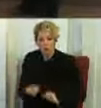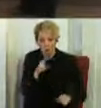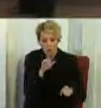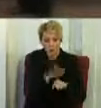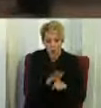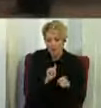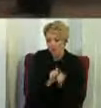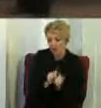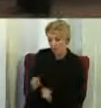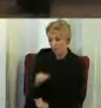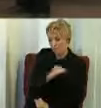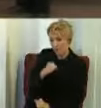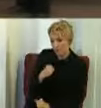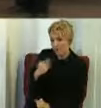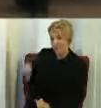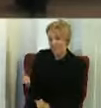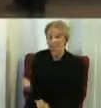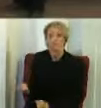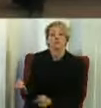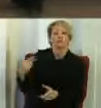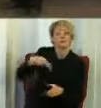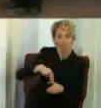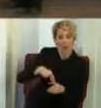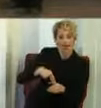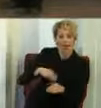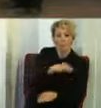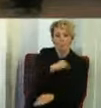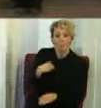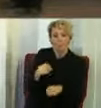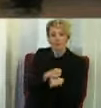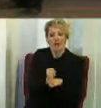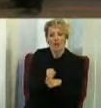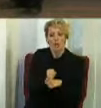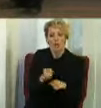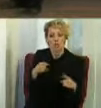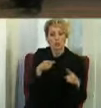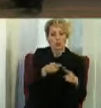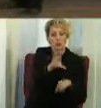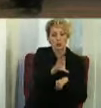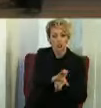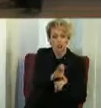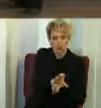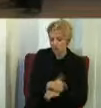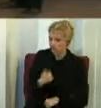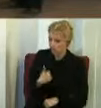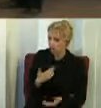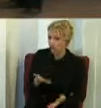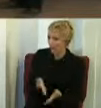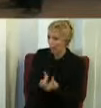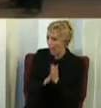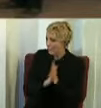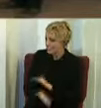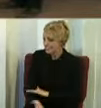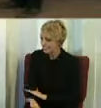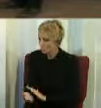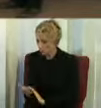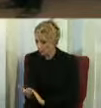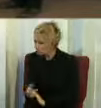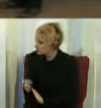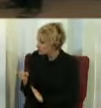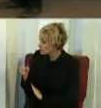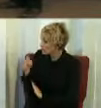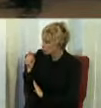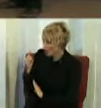a covenant that those who become members make with the church. And so I ask you this morning, do you commit